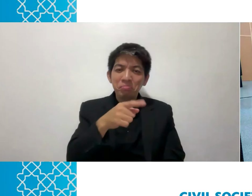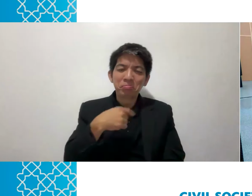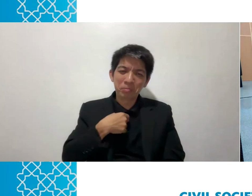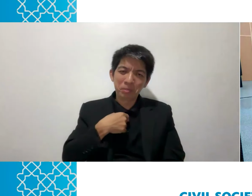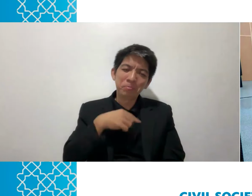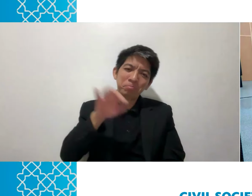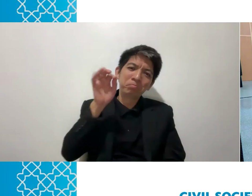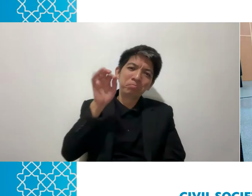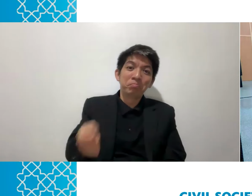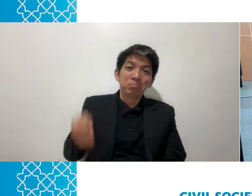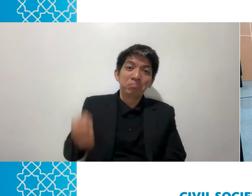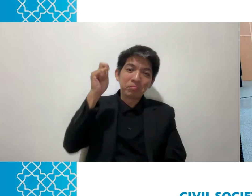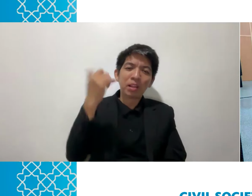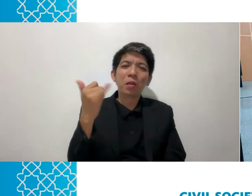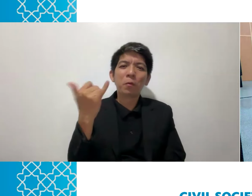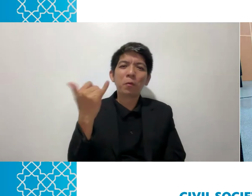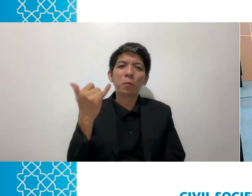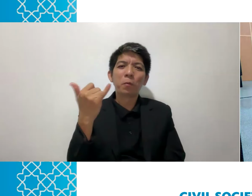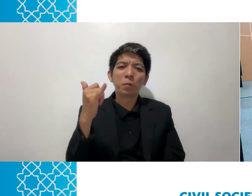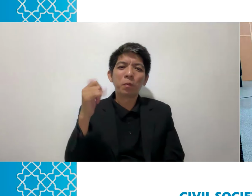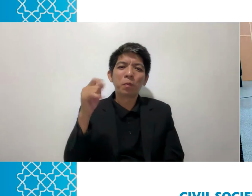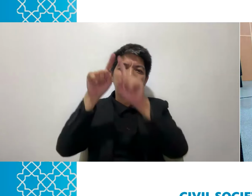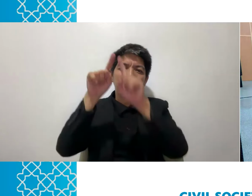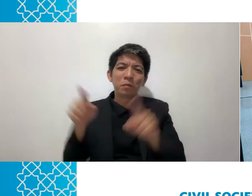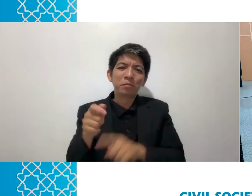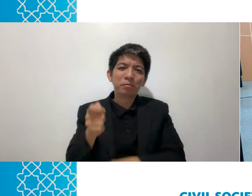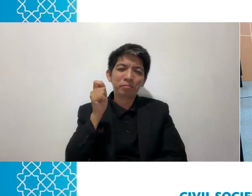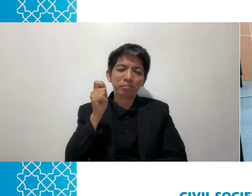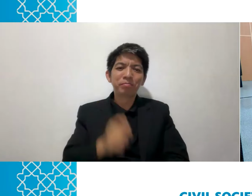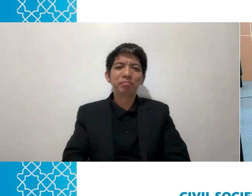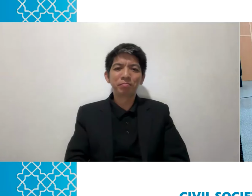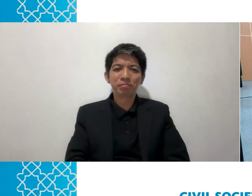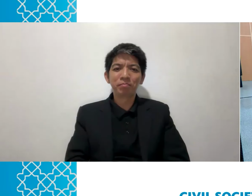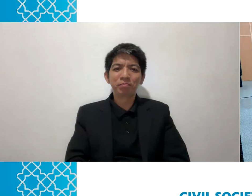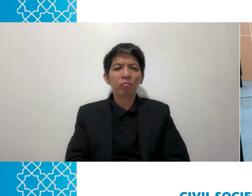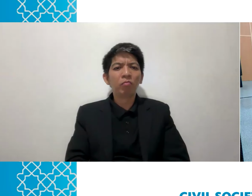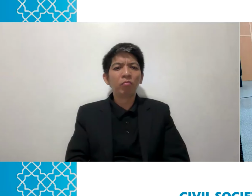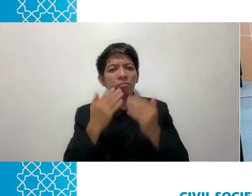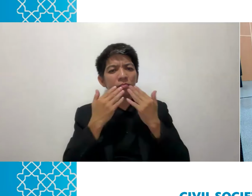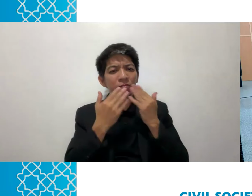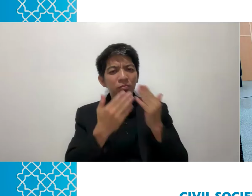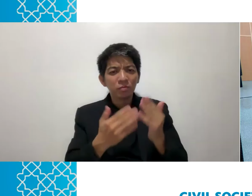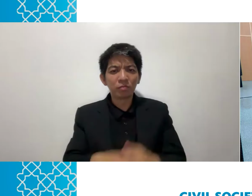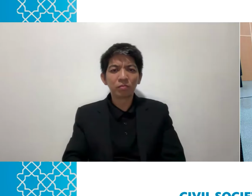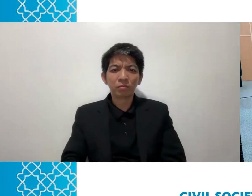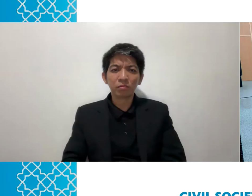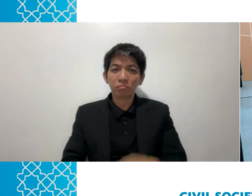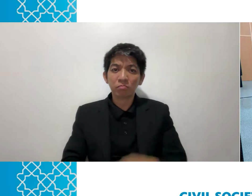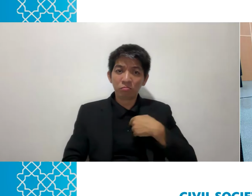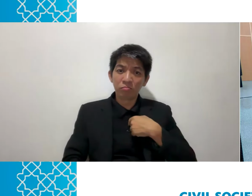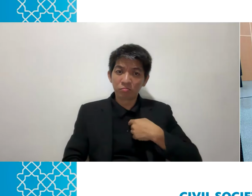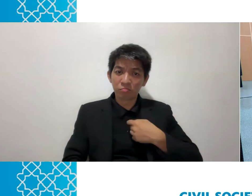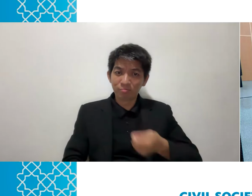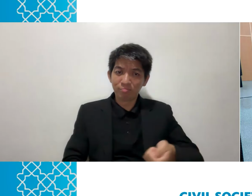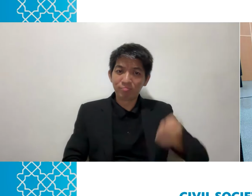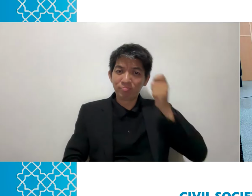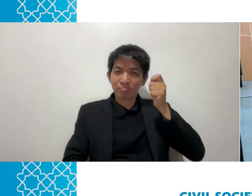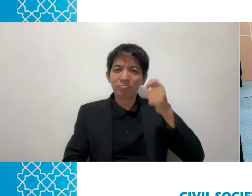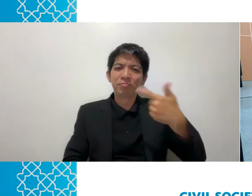you. Go ahead. Okay, so I would say green in terms of on paper and red in terms